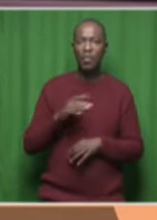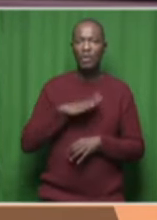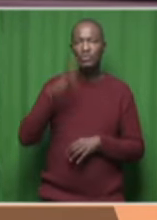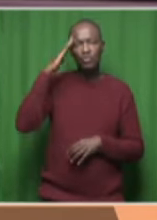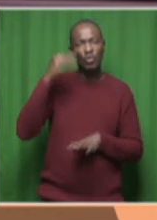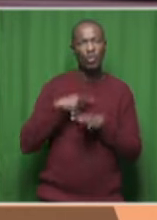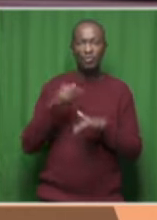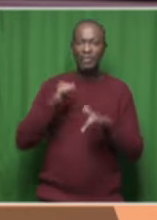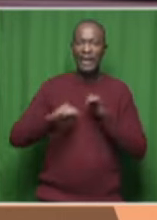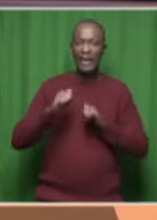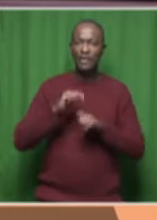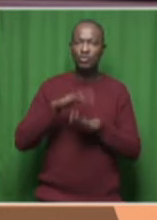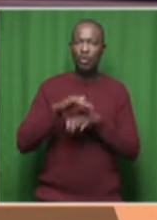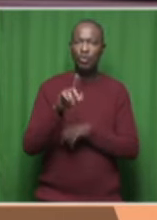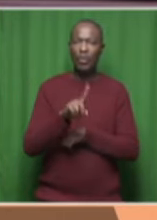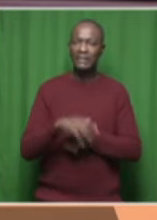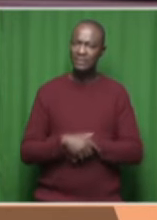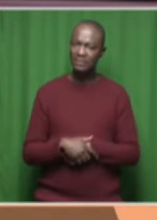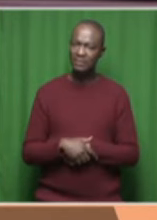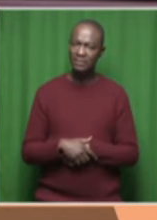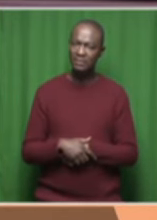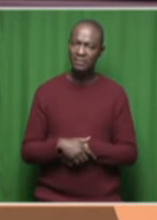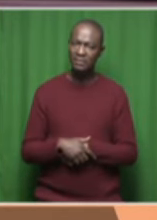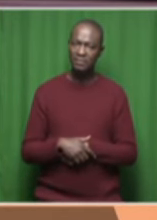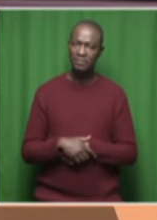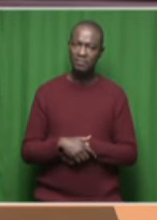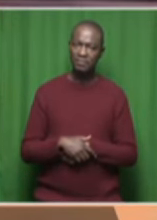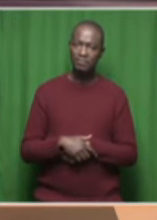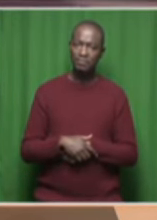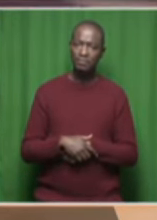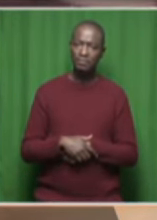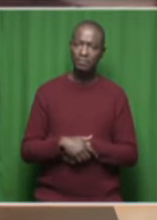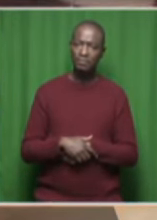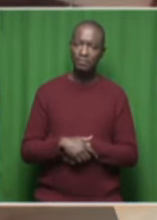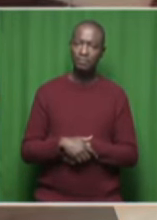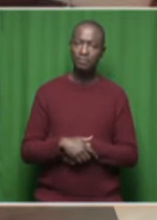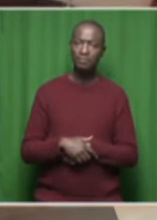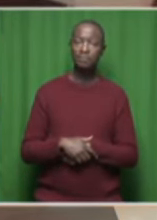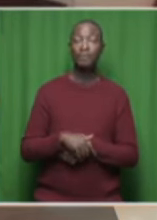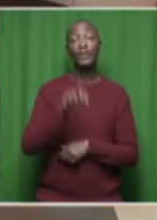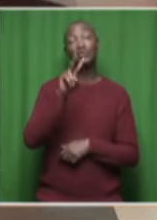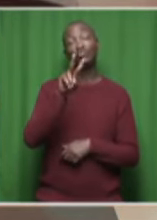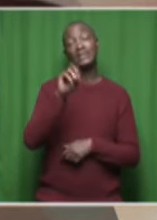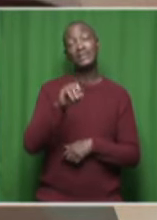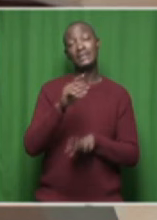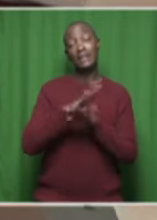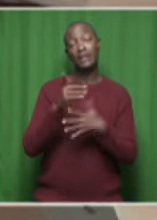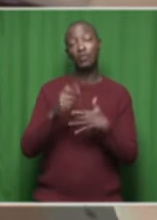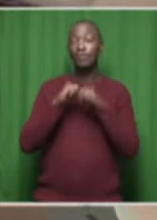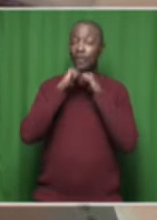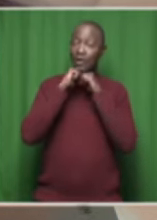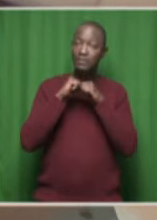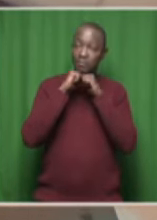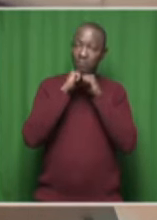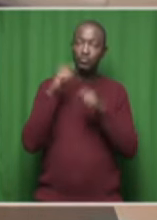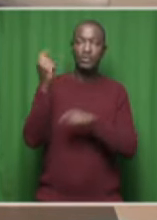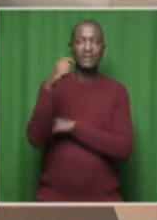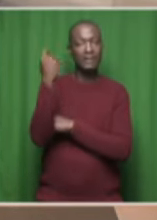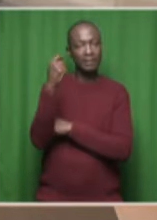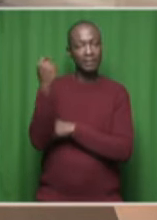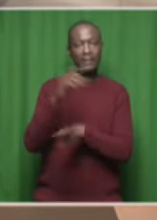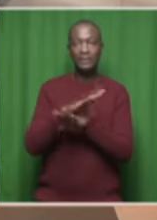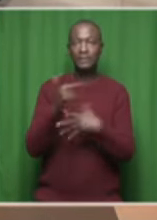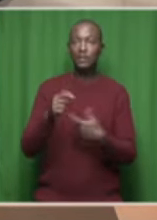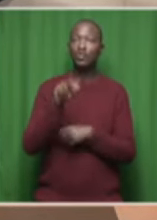on what? And well, who is supposed to act? You know, on the 20th of August, we celebrated the 40th anniversary of the